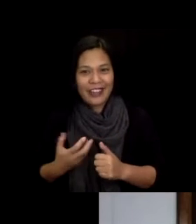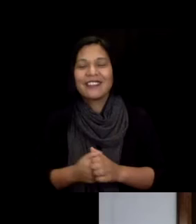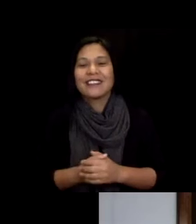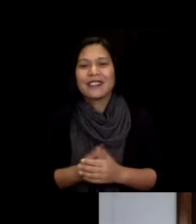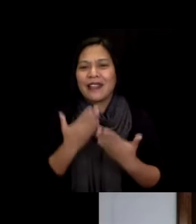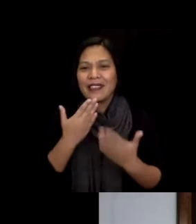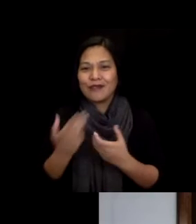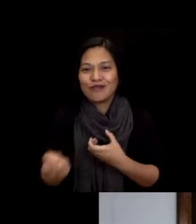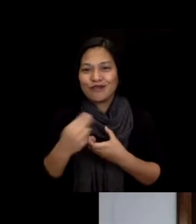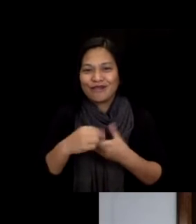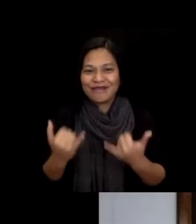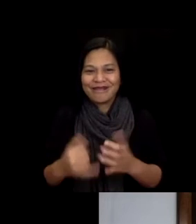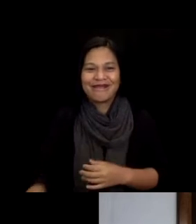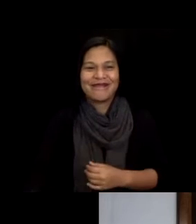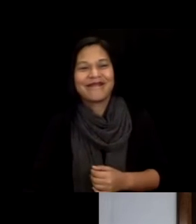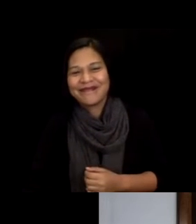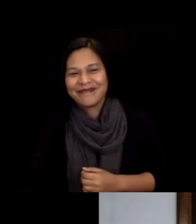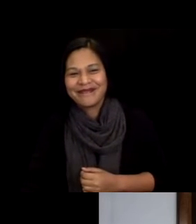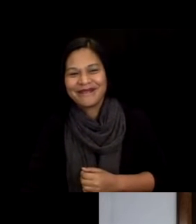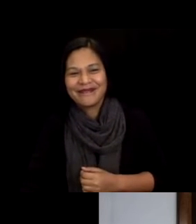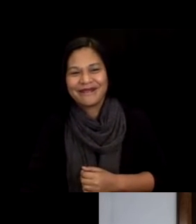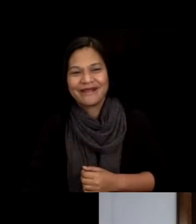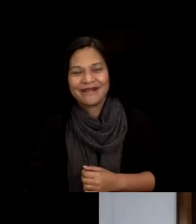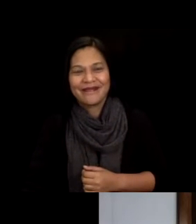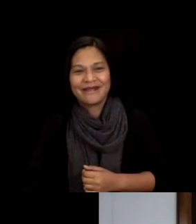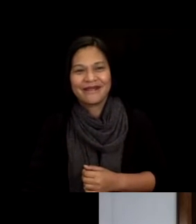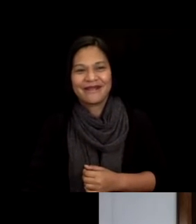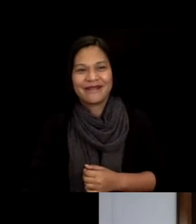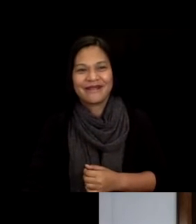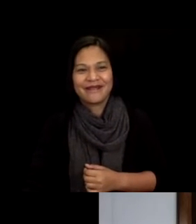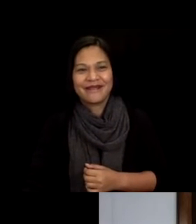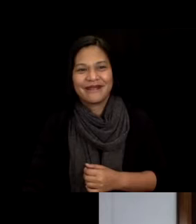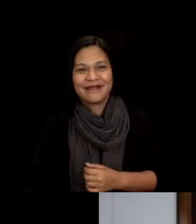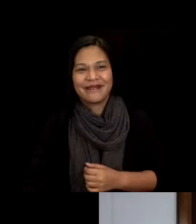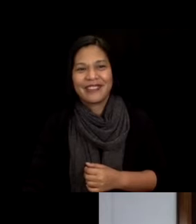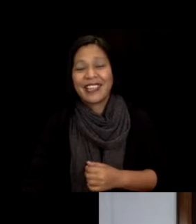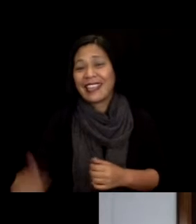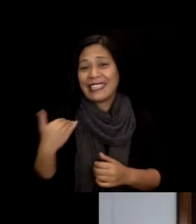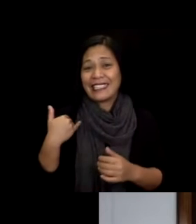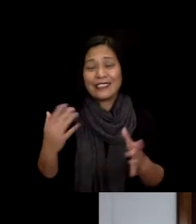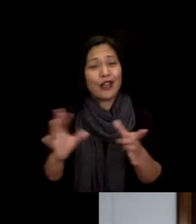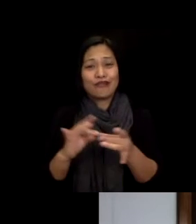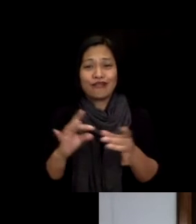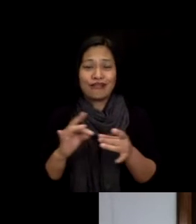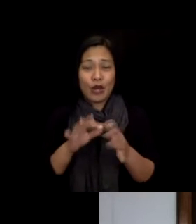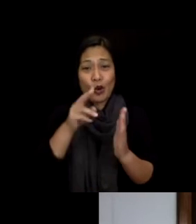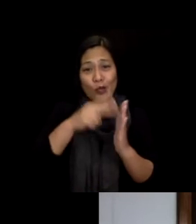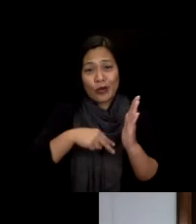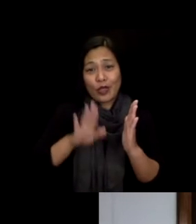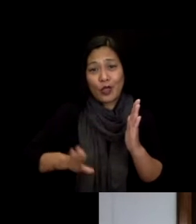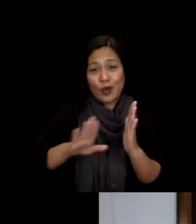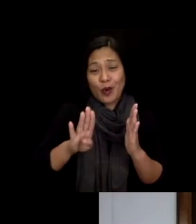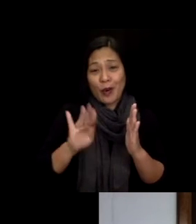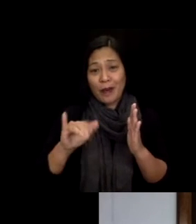here. So although I've just read the bios, everyone knows that the written bio is different from getting